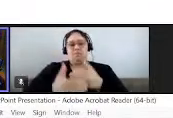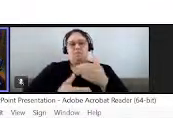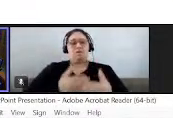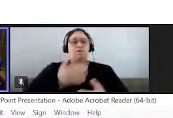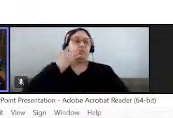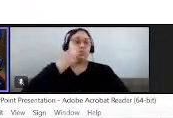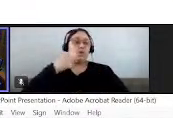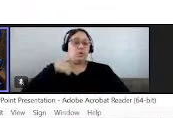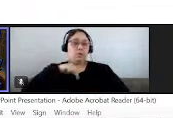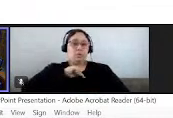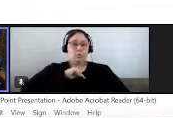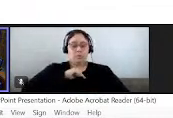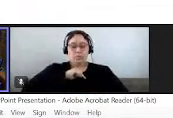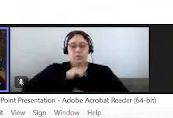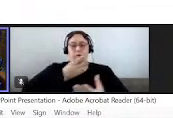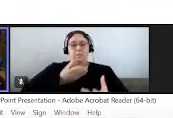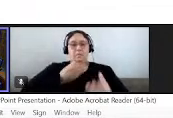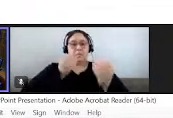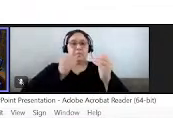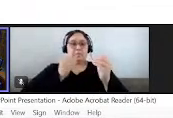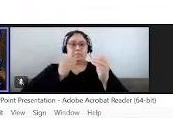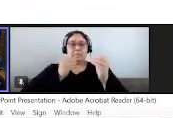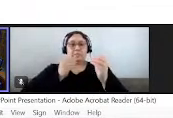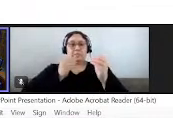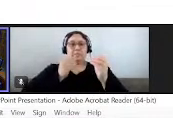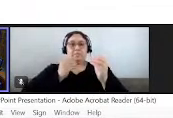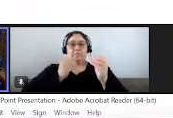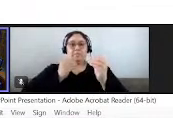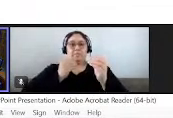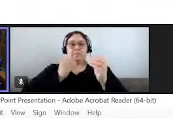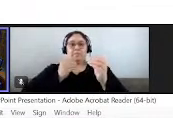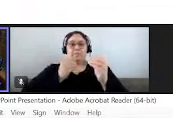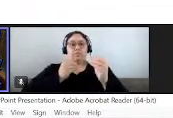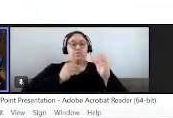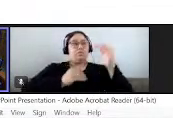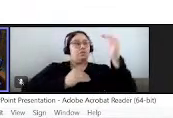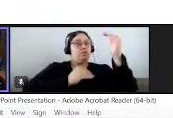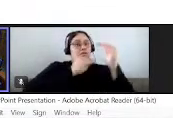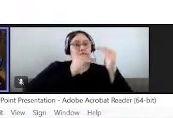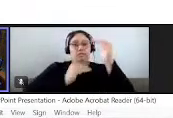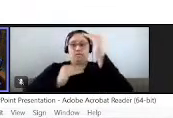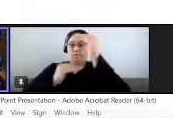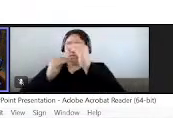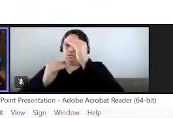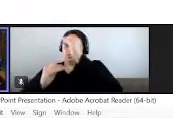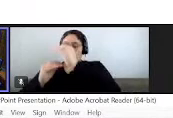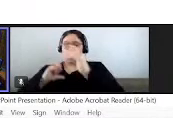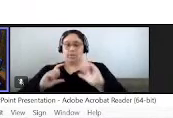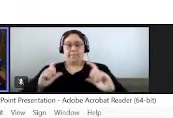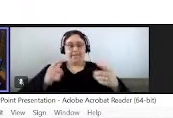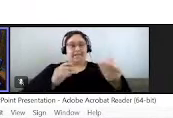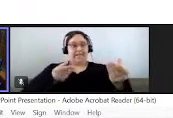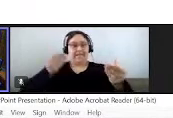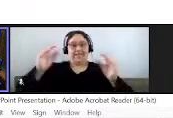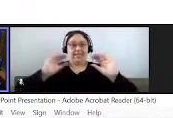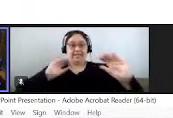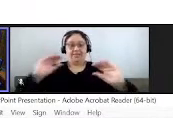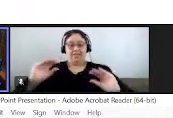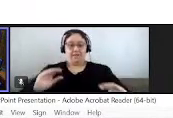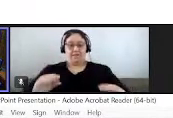we get to an indicative amount of what committees could possibly get in a financial